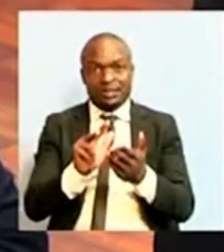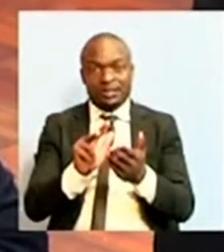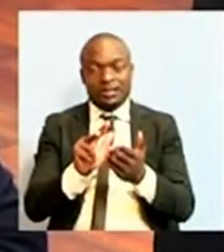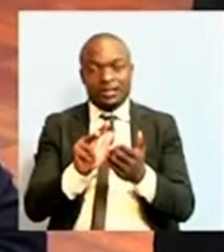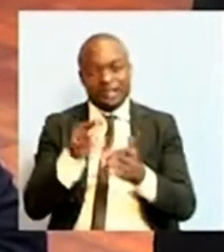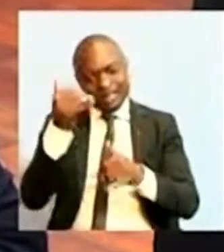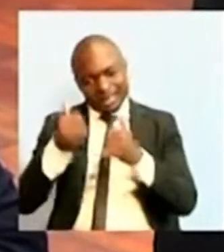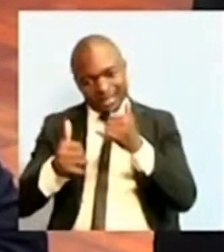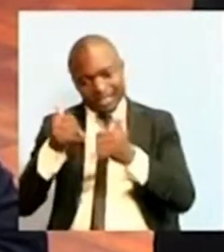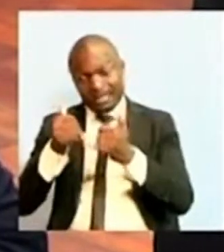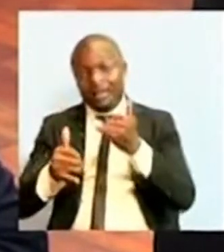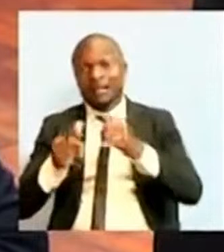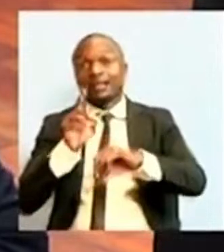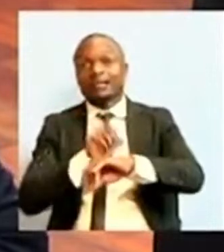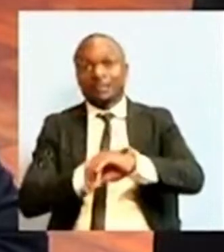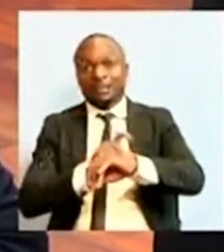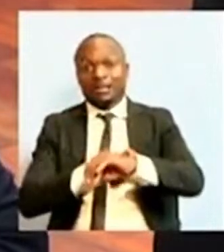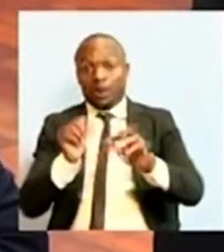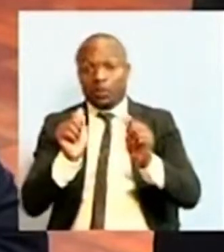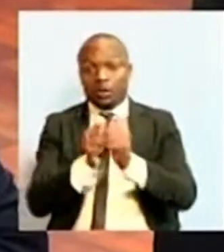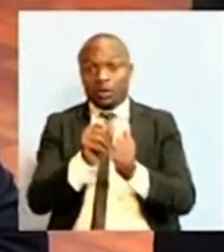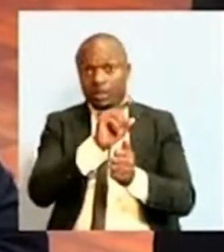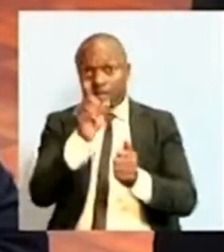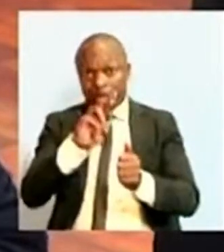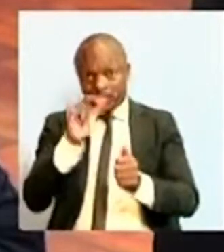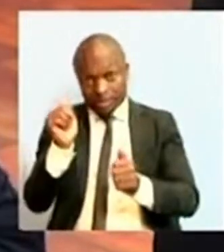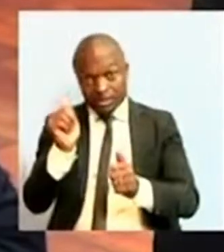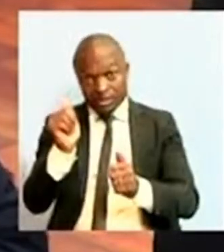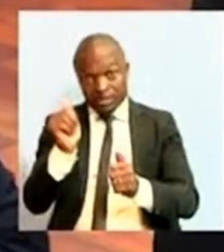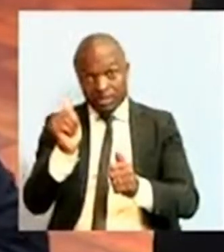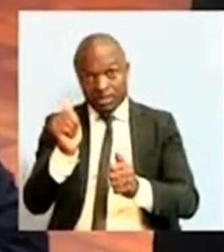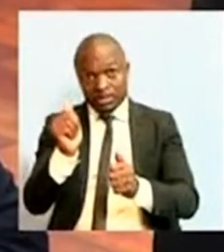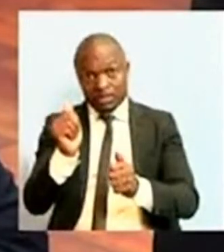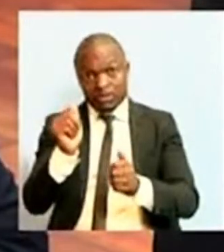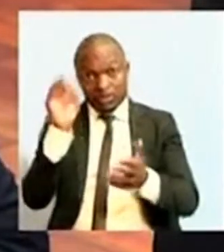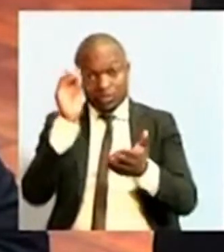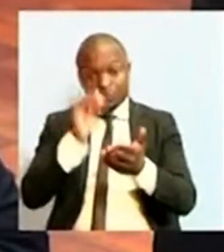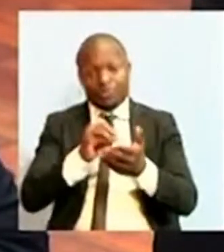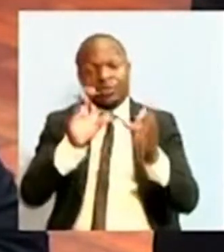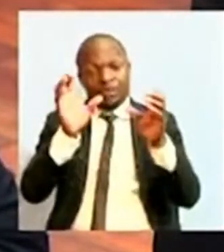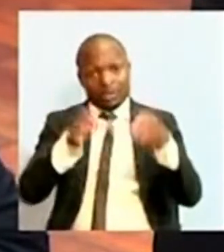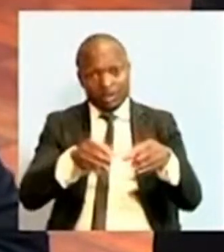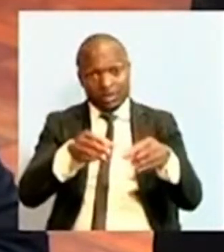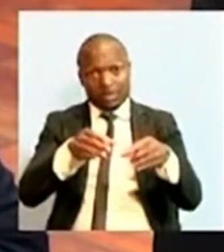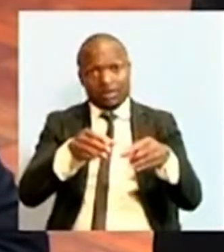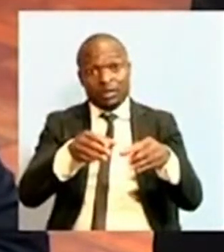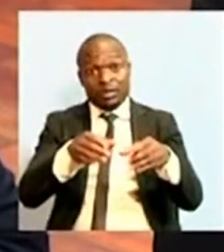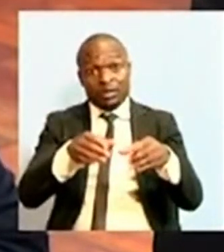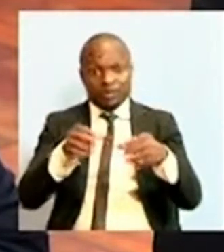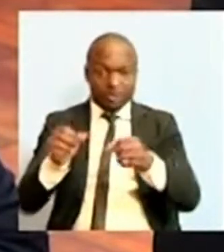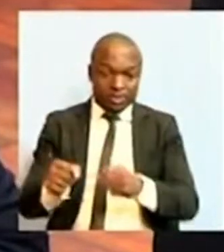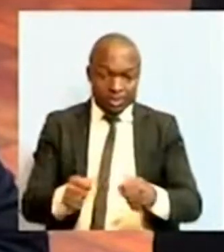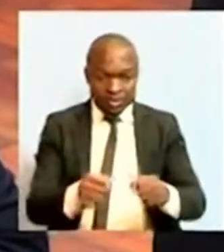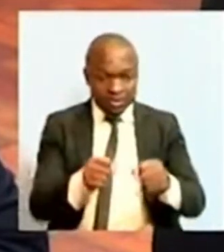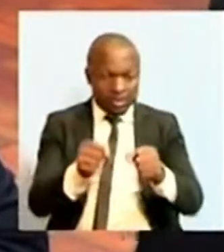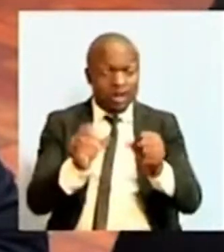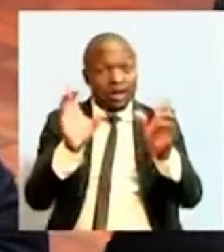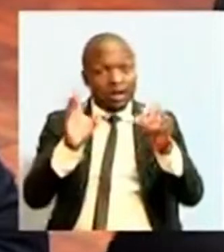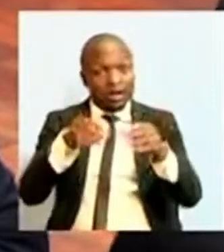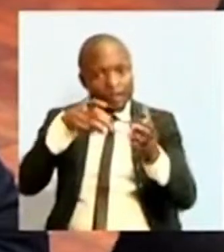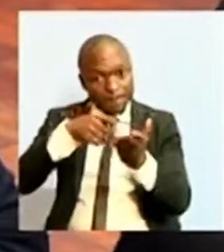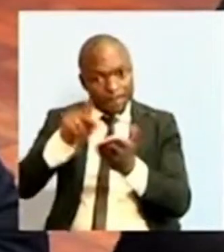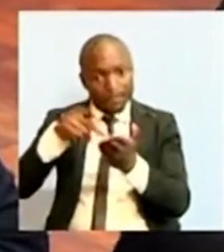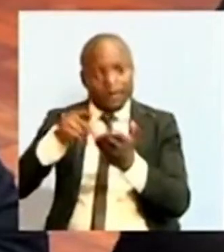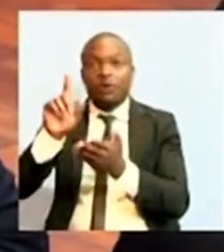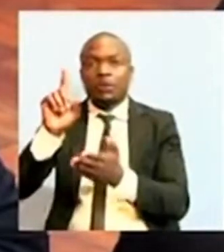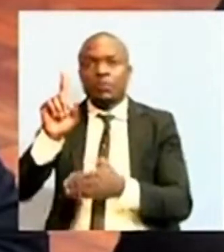of ZRA configuring the Council on its website. The Council is currently paying